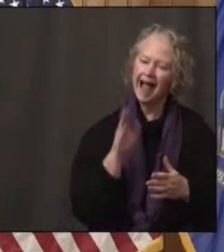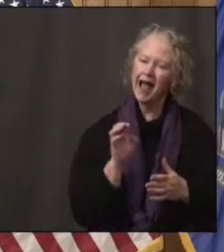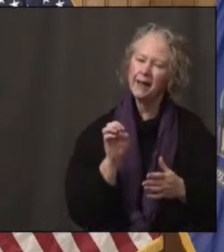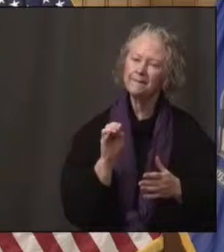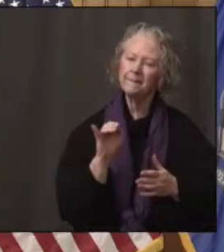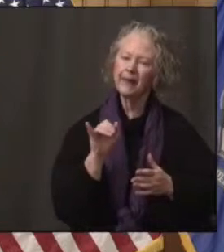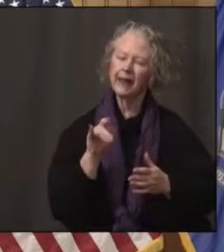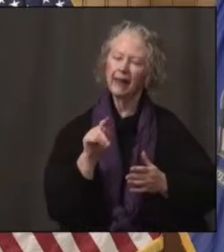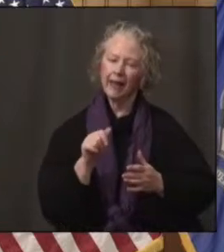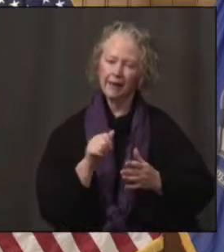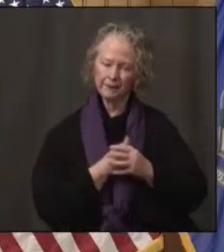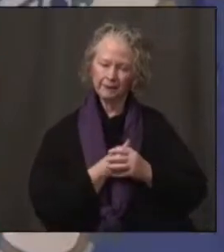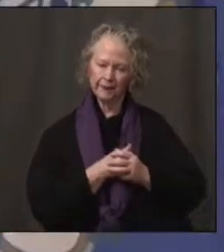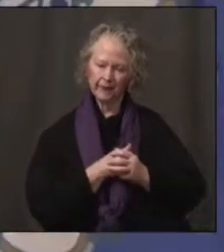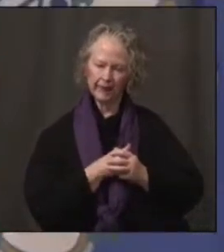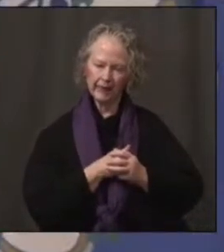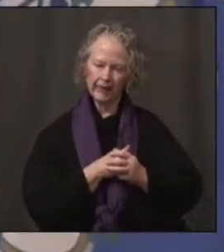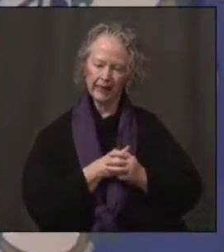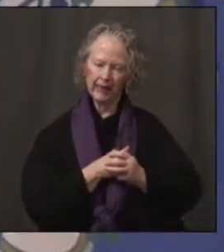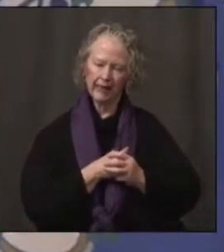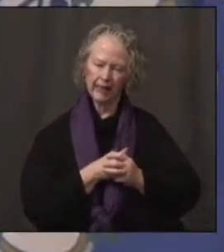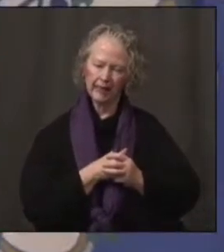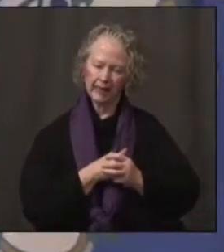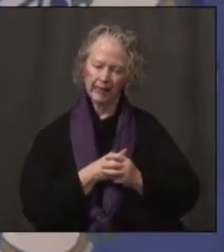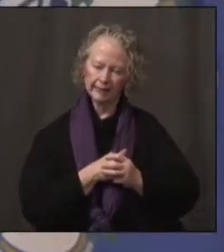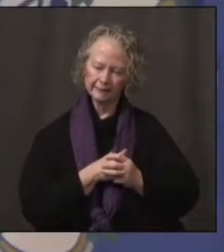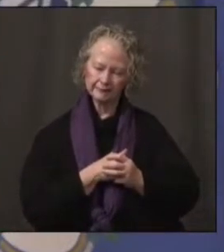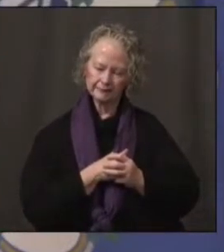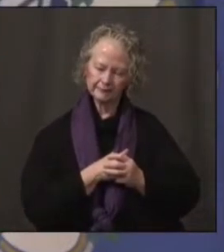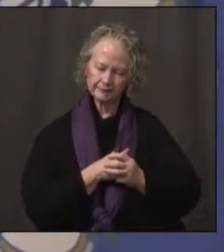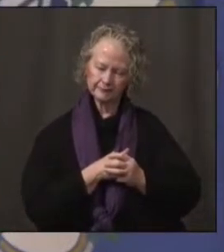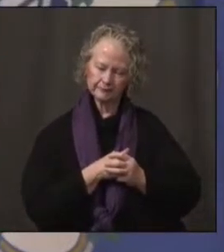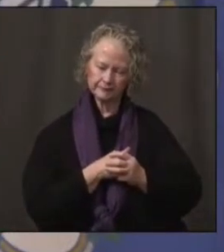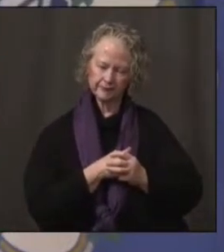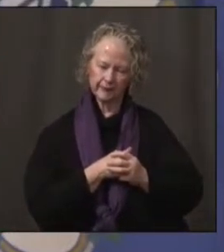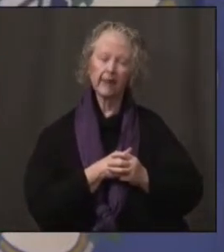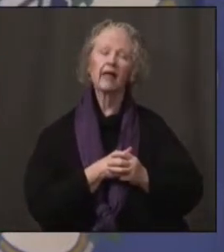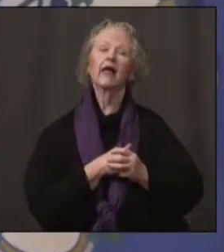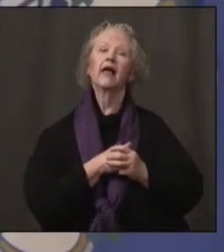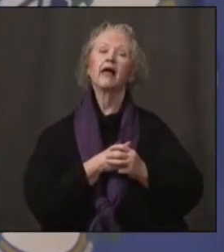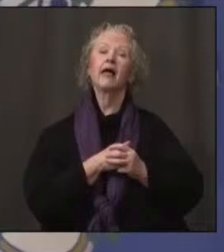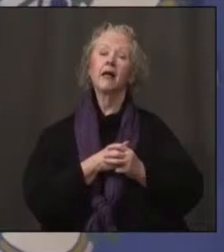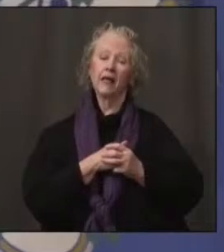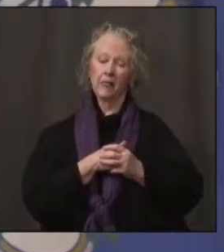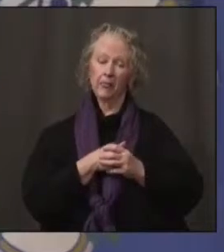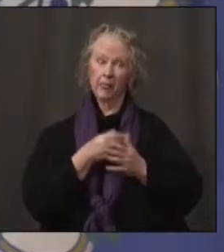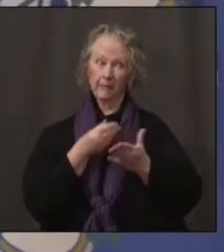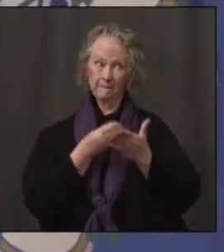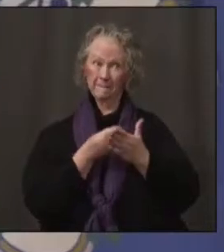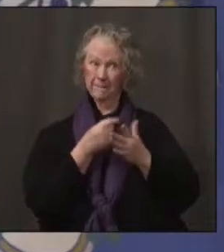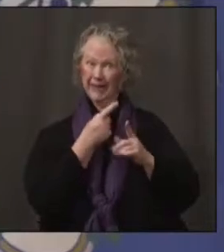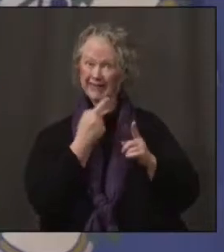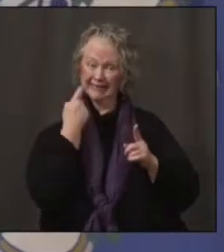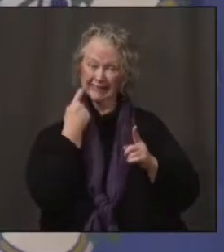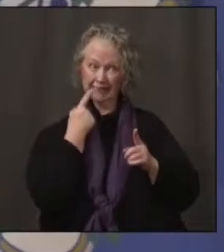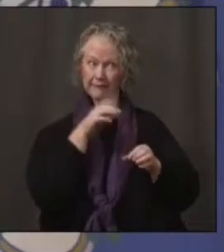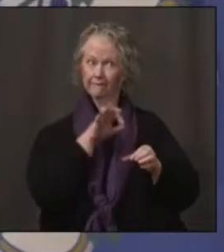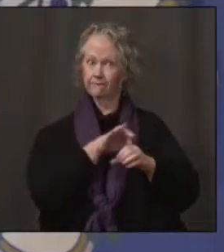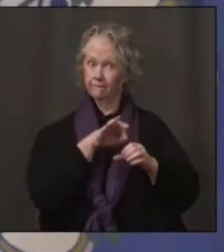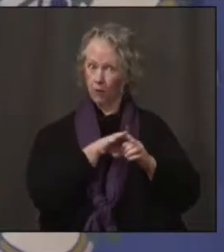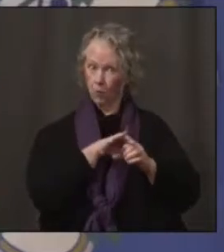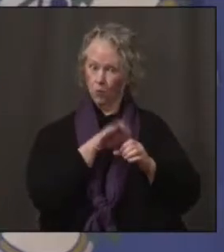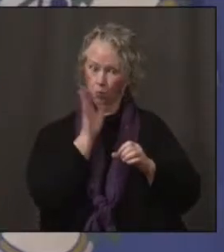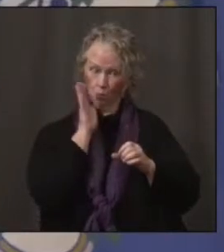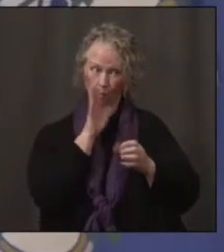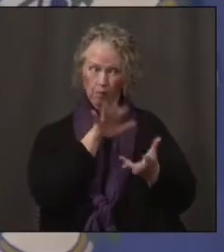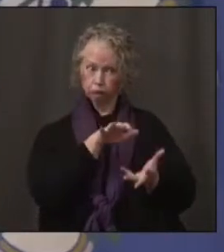Amelia. Look, the funding that was just recently voted on and will be coming our way